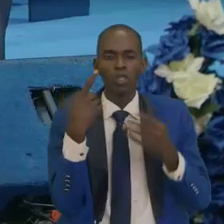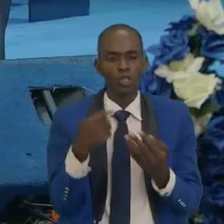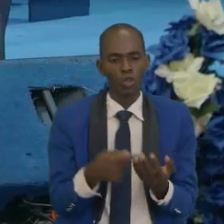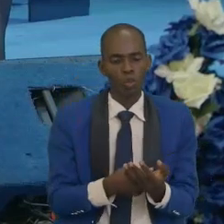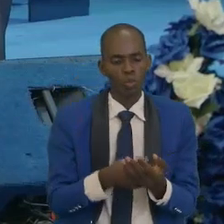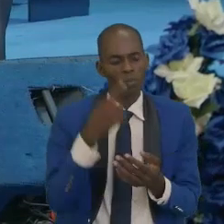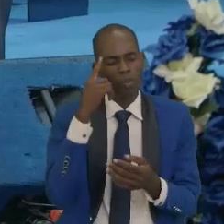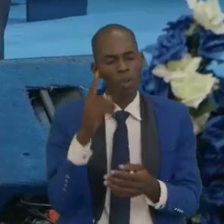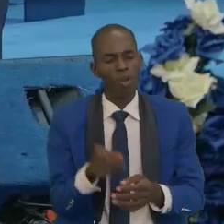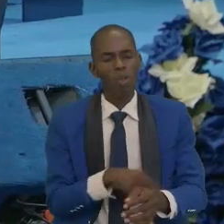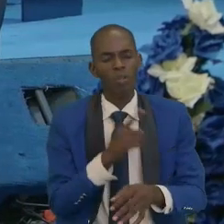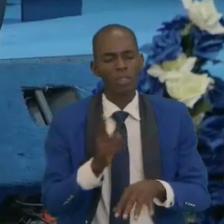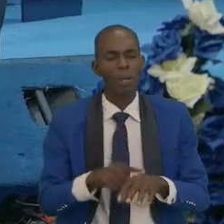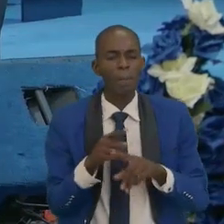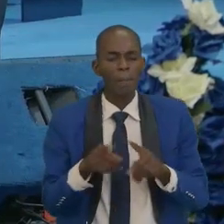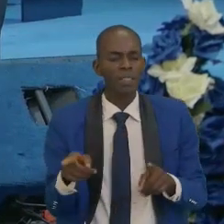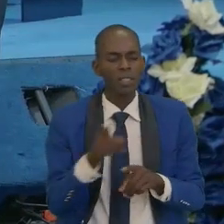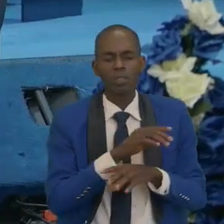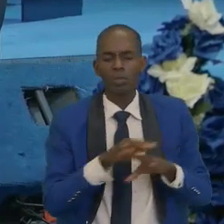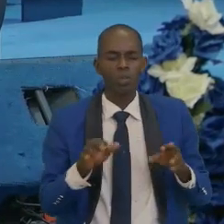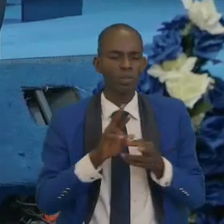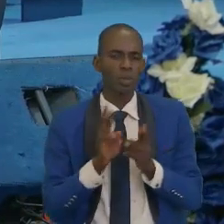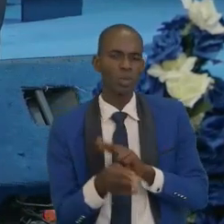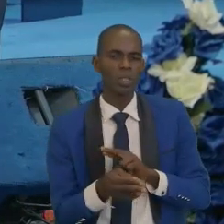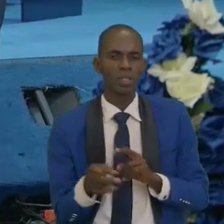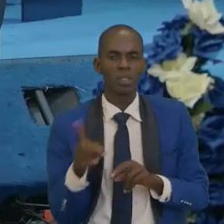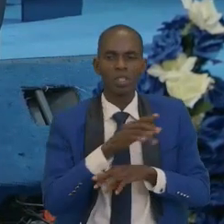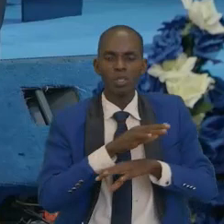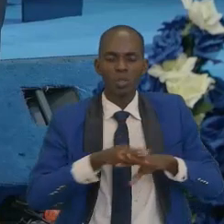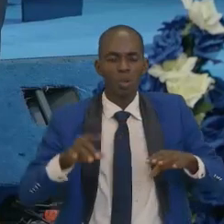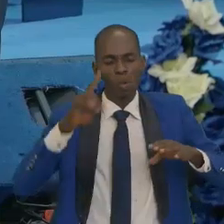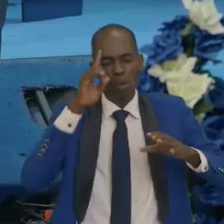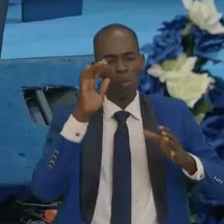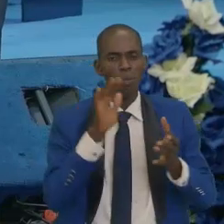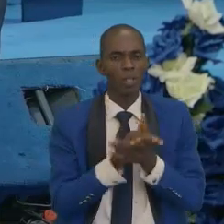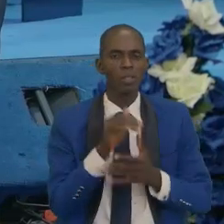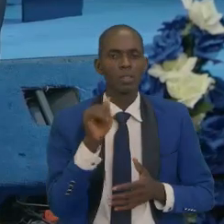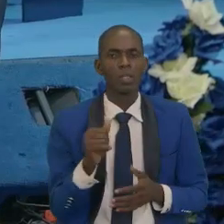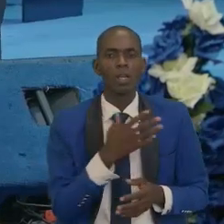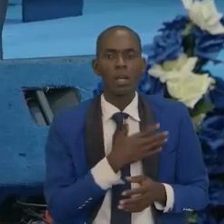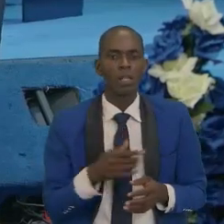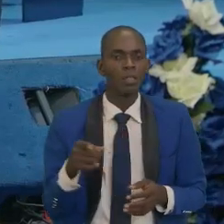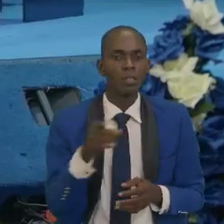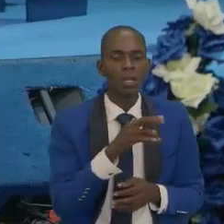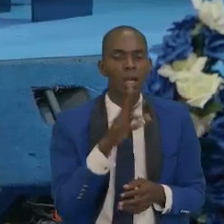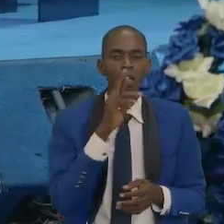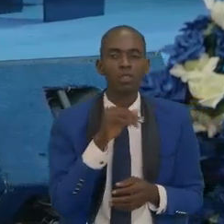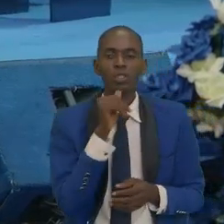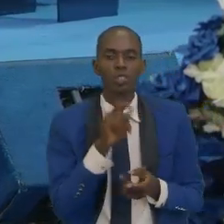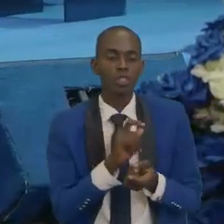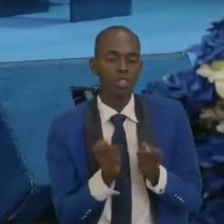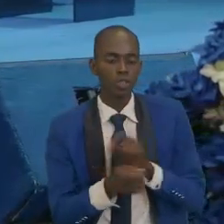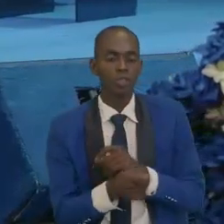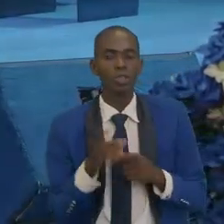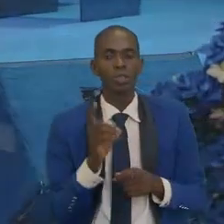And they don't repent? And they don't believe? And they are not changed? And